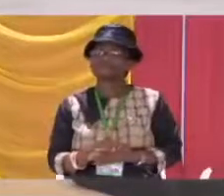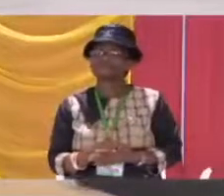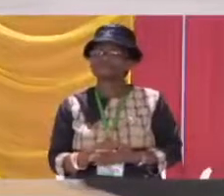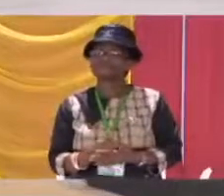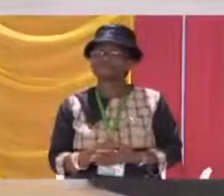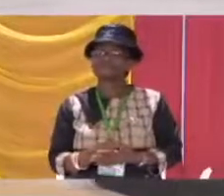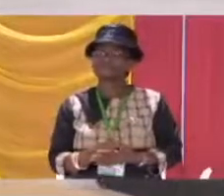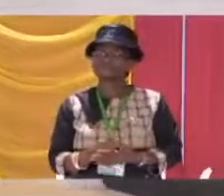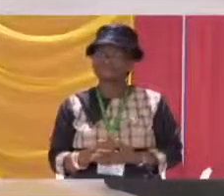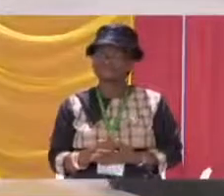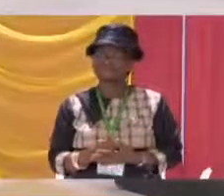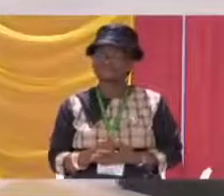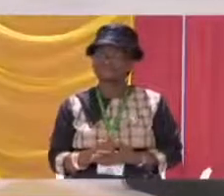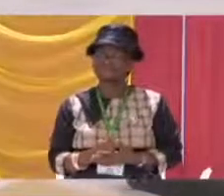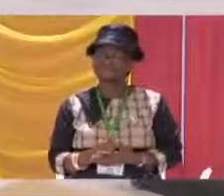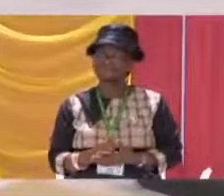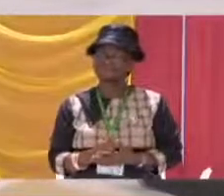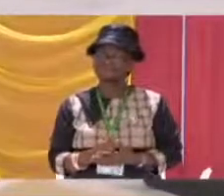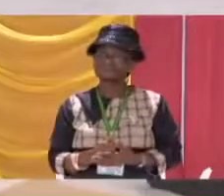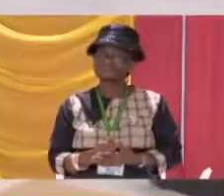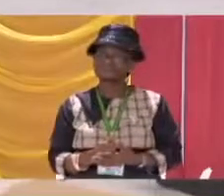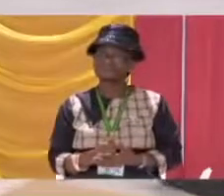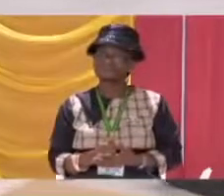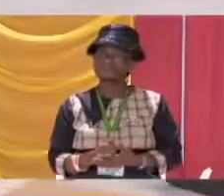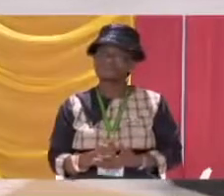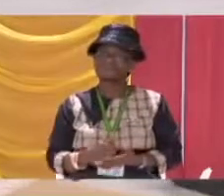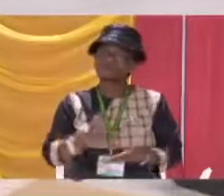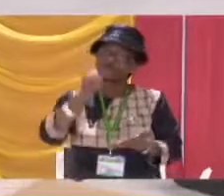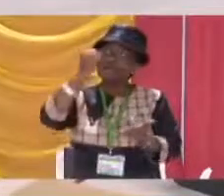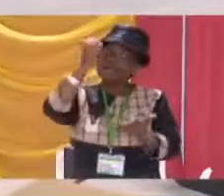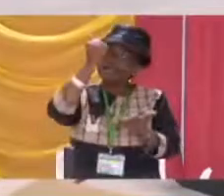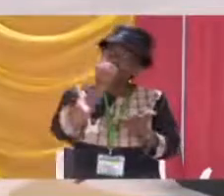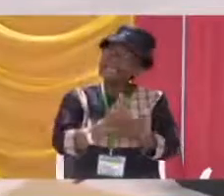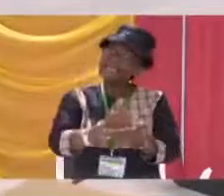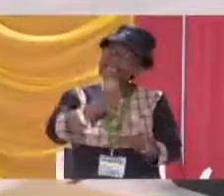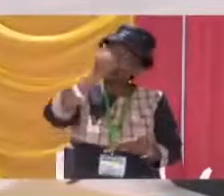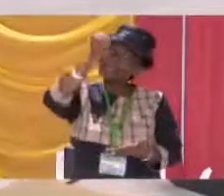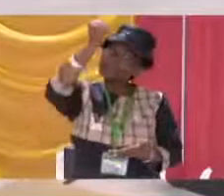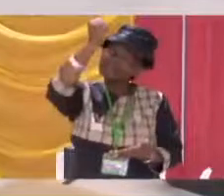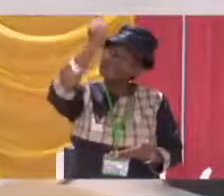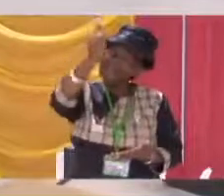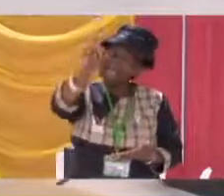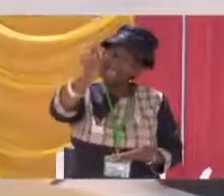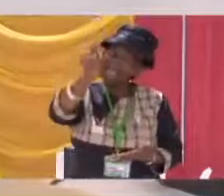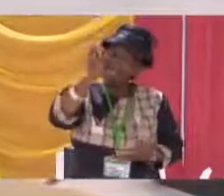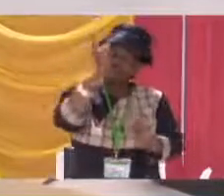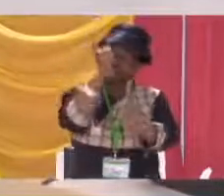Àwọn ẹni bí tó ń dààmú gbogbo àgbáyé wọ̀nyí wọn ò ní ya ọ̀dọ̀ yín o.